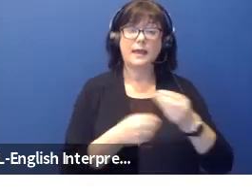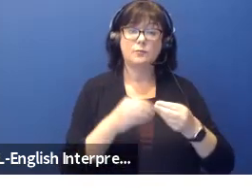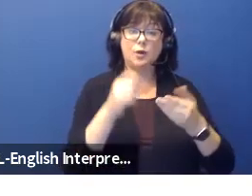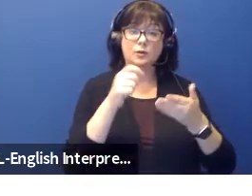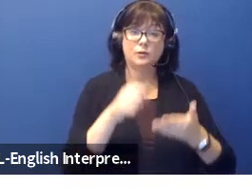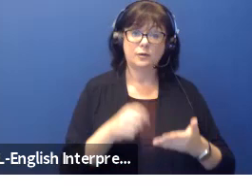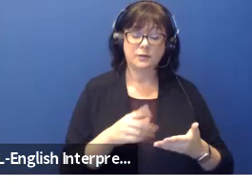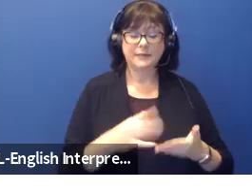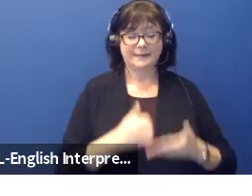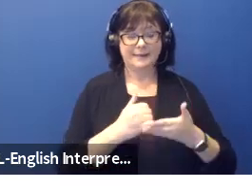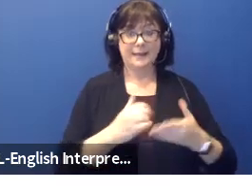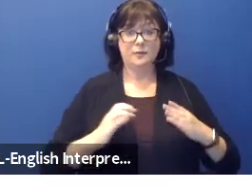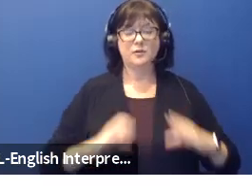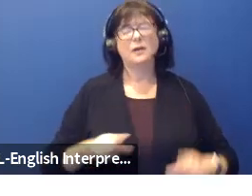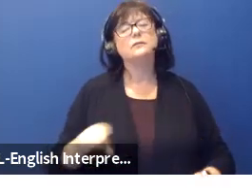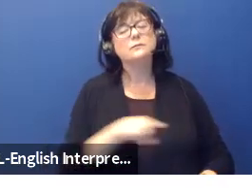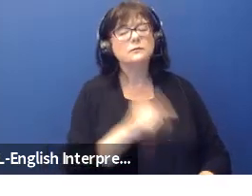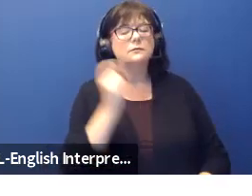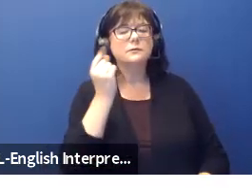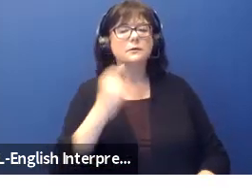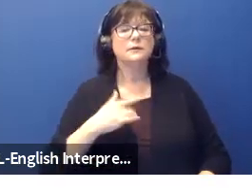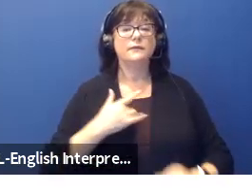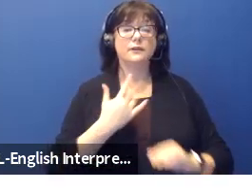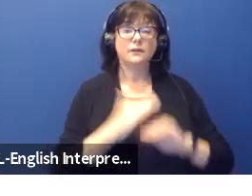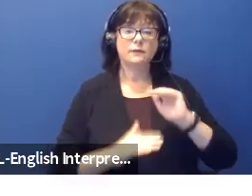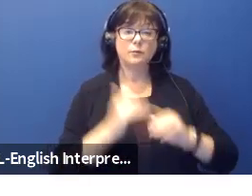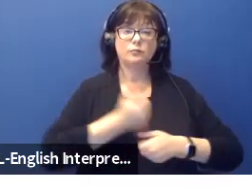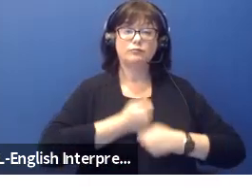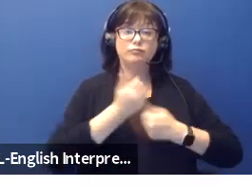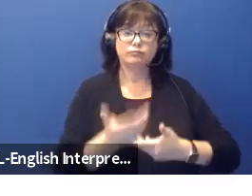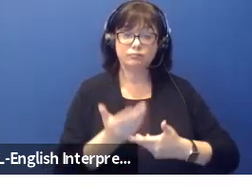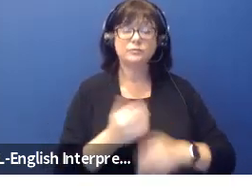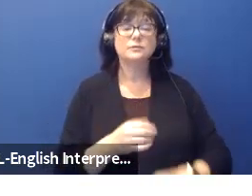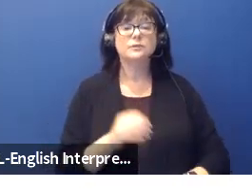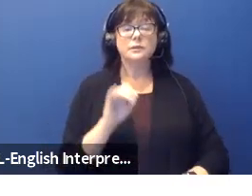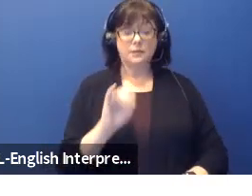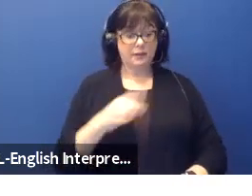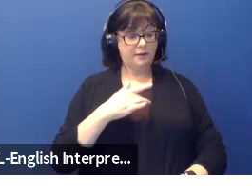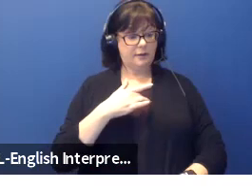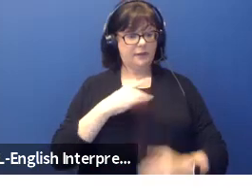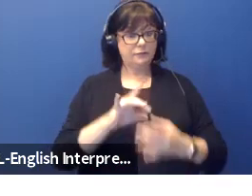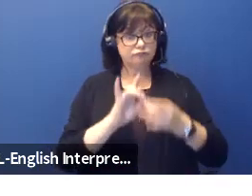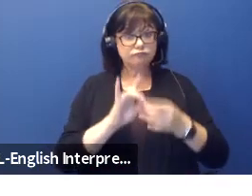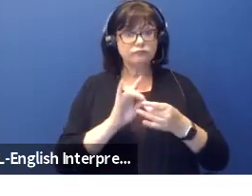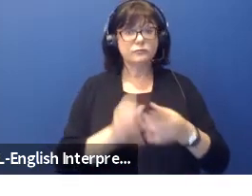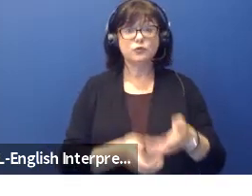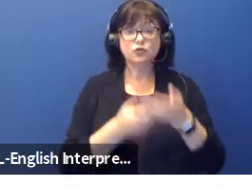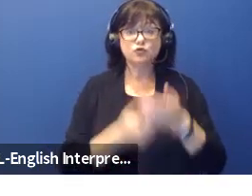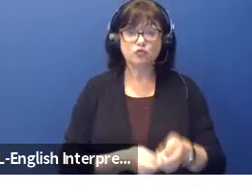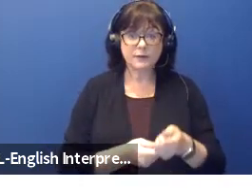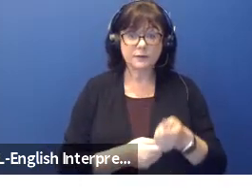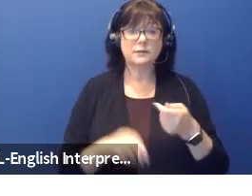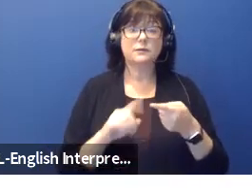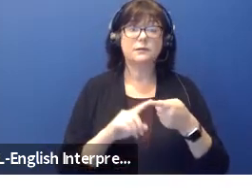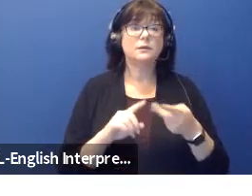to help our clients feel comfortable disclosing. So that relationship of trust, explaining that there might be supports available related to some of